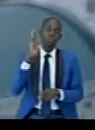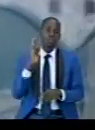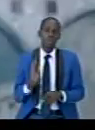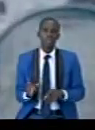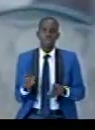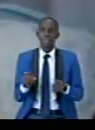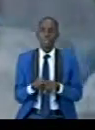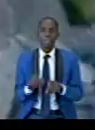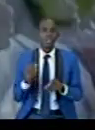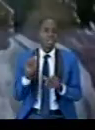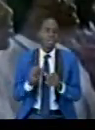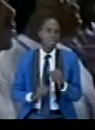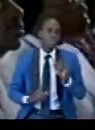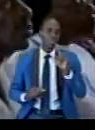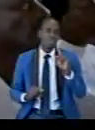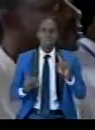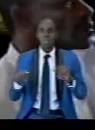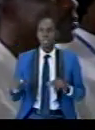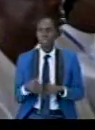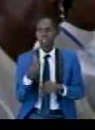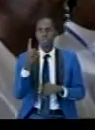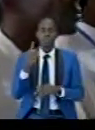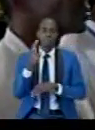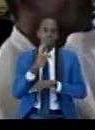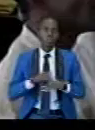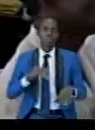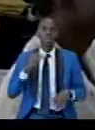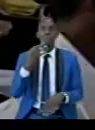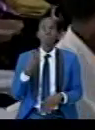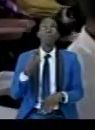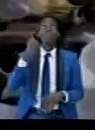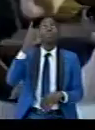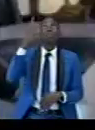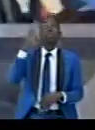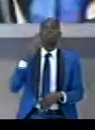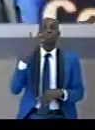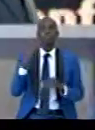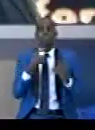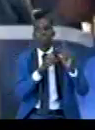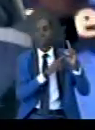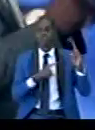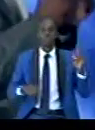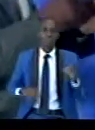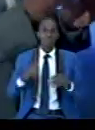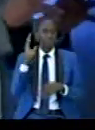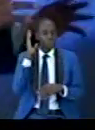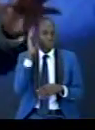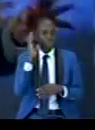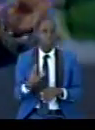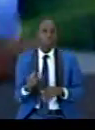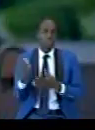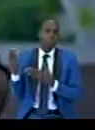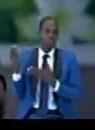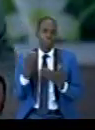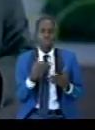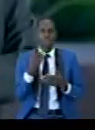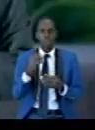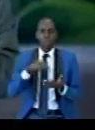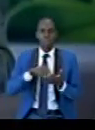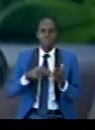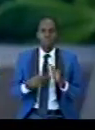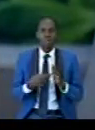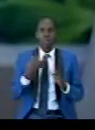everyone and anyone called of God, the Lord will fulfill the purpose of the call in